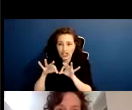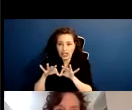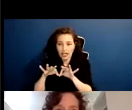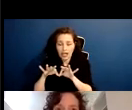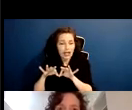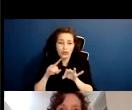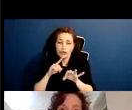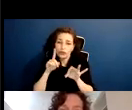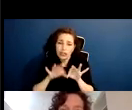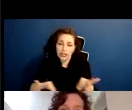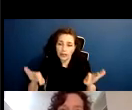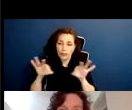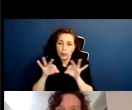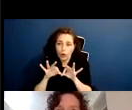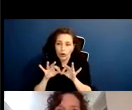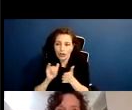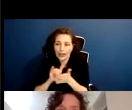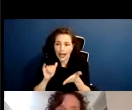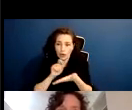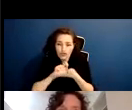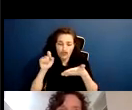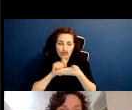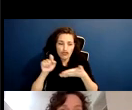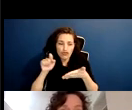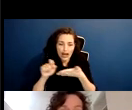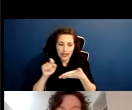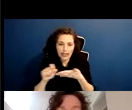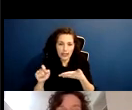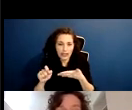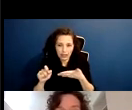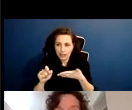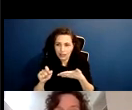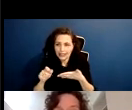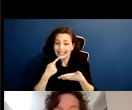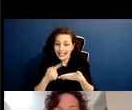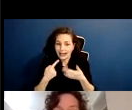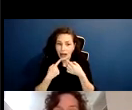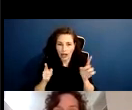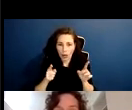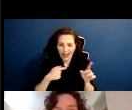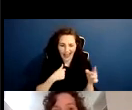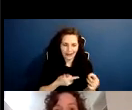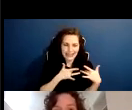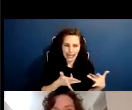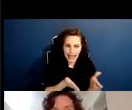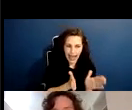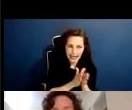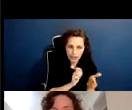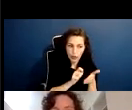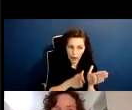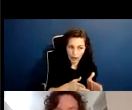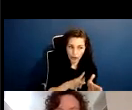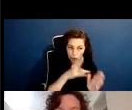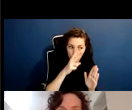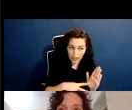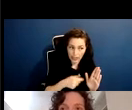very important that writing is said out loud. It will help you. It will expose things that